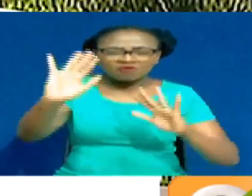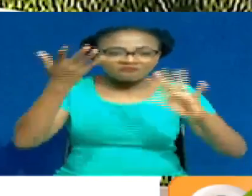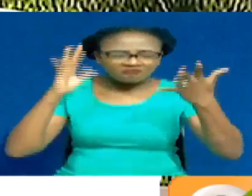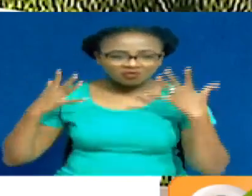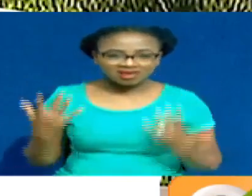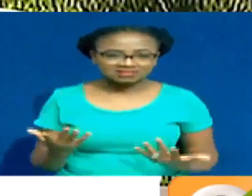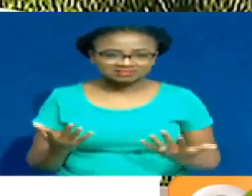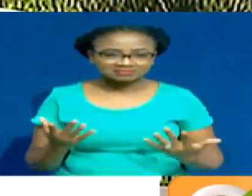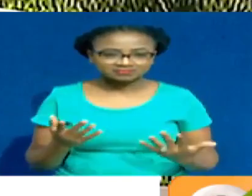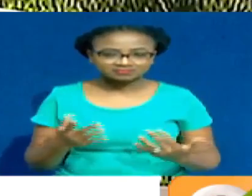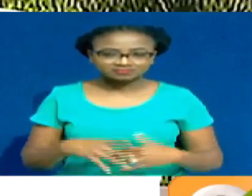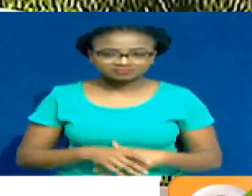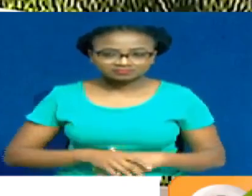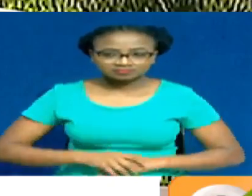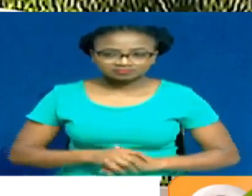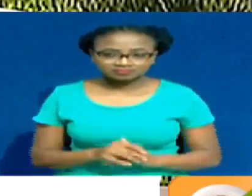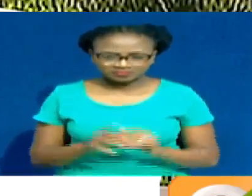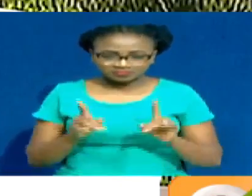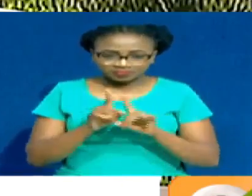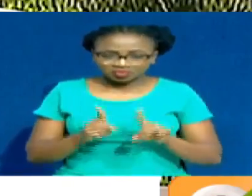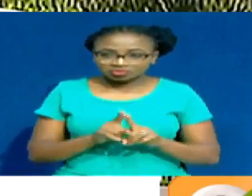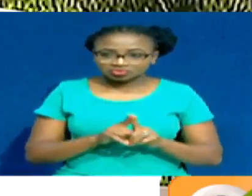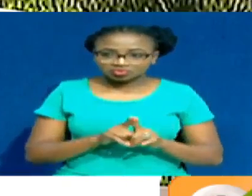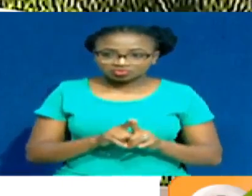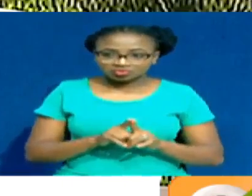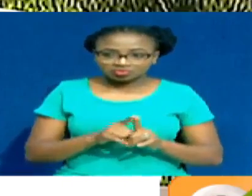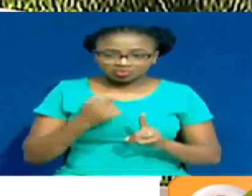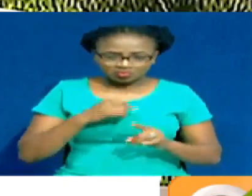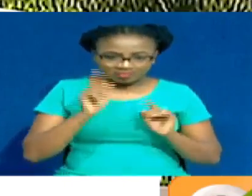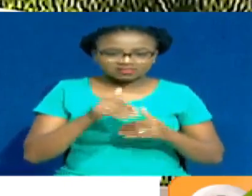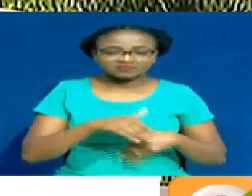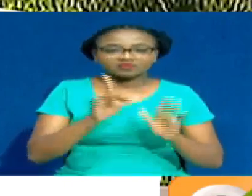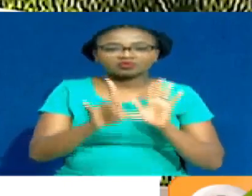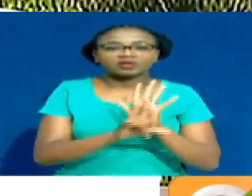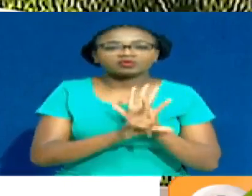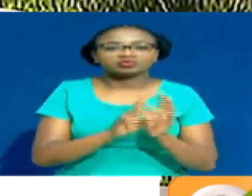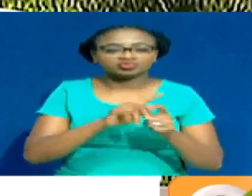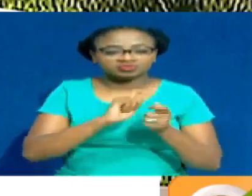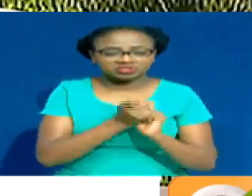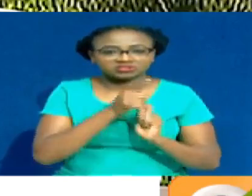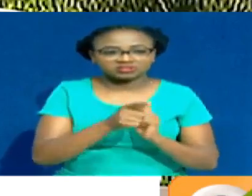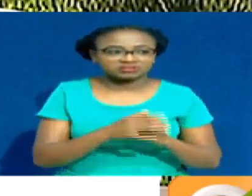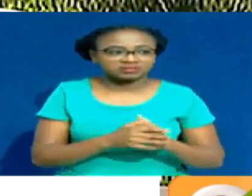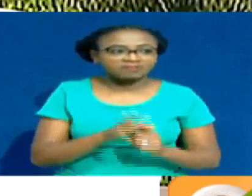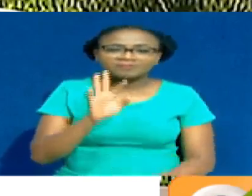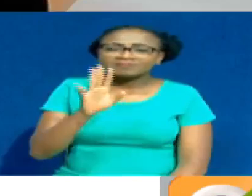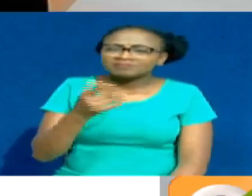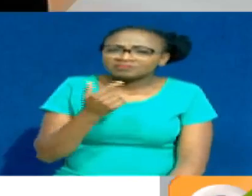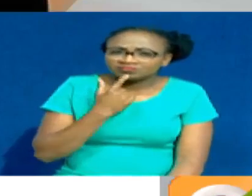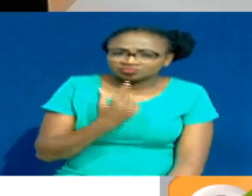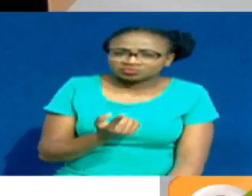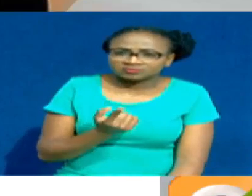of the law will ensue, because we are not going to correct our mistakes by breaking the law. We must follow the law. Do you know what worries me, Madam CS, this